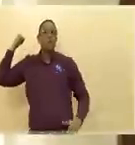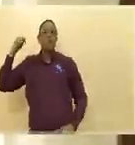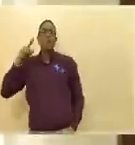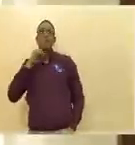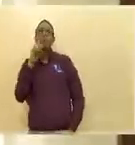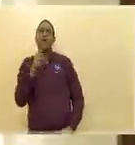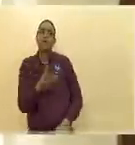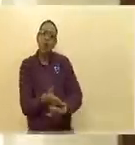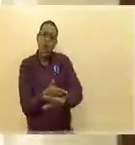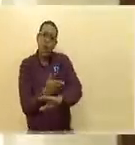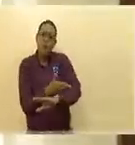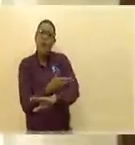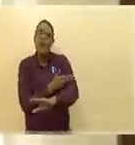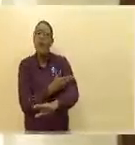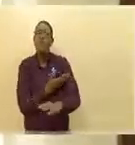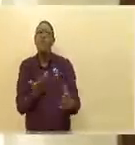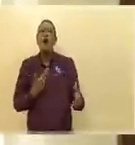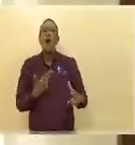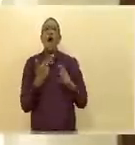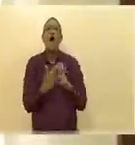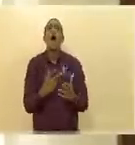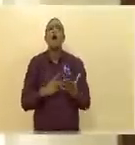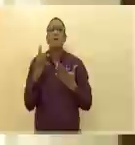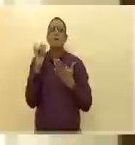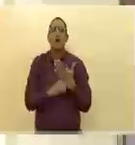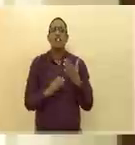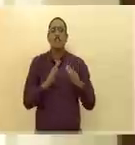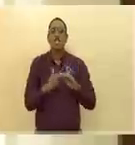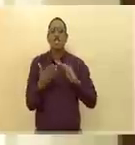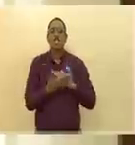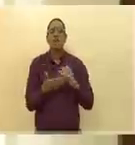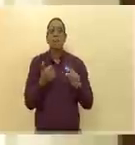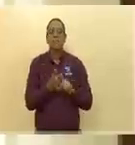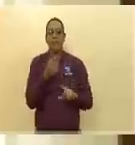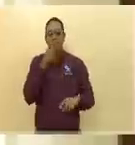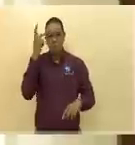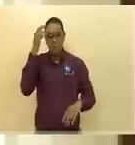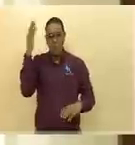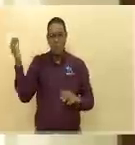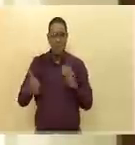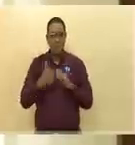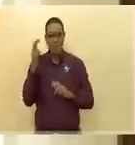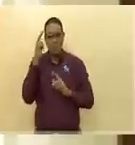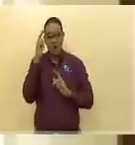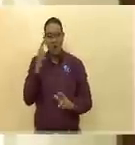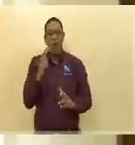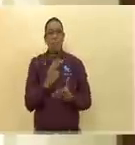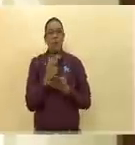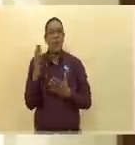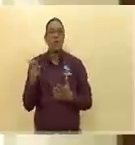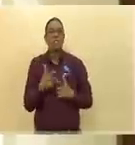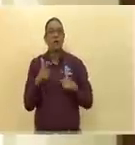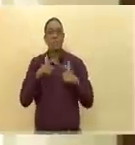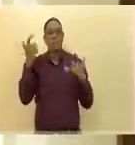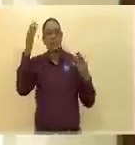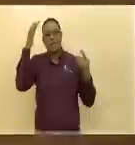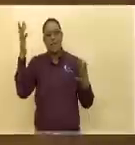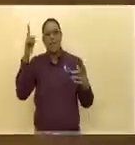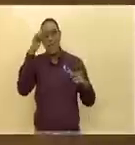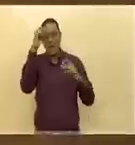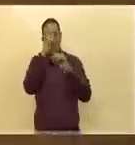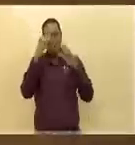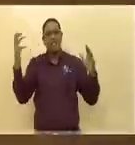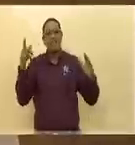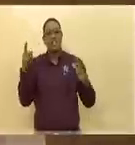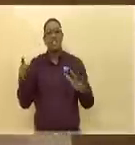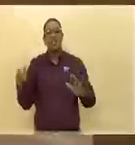to improve what I call Project Jamaica, is the Prime Minister, the Most Honorable Andrew Holness. He's a big thinker, he's a visionary,